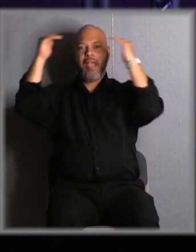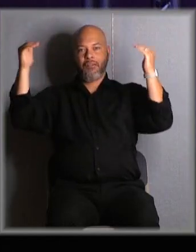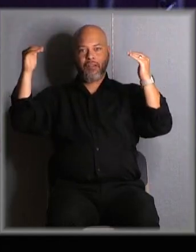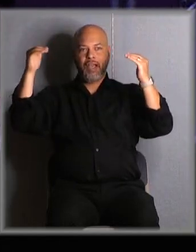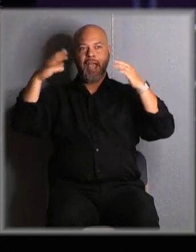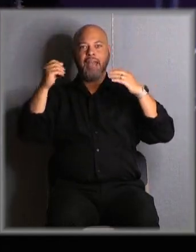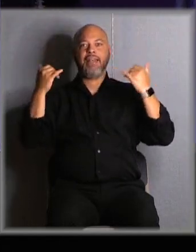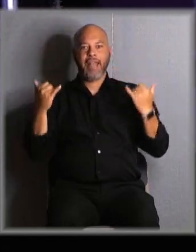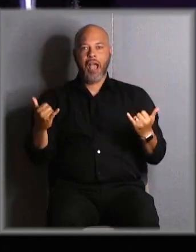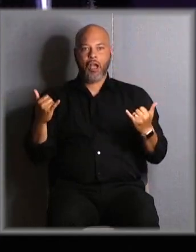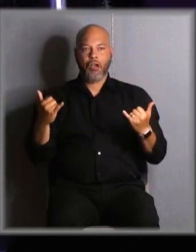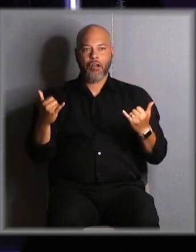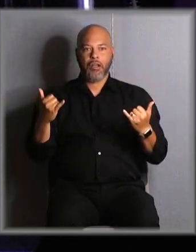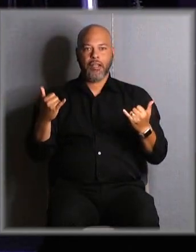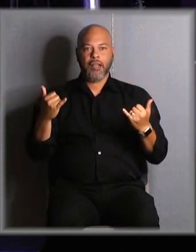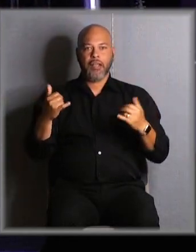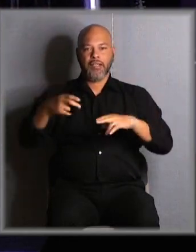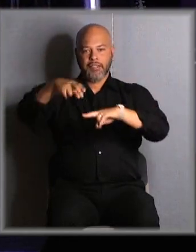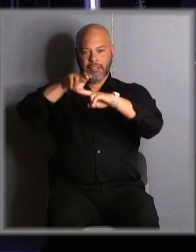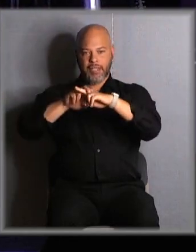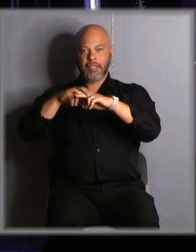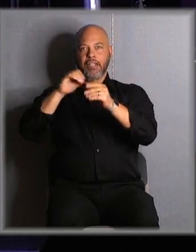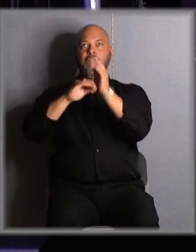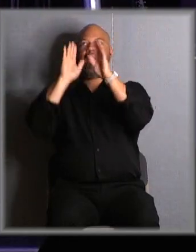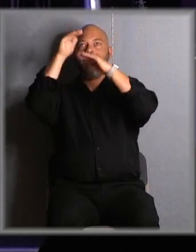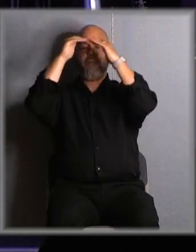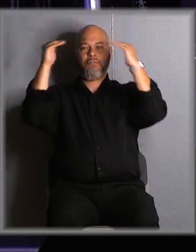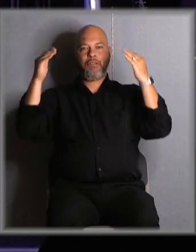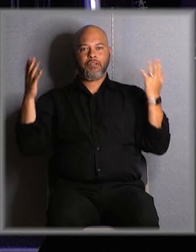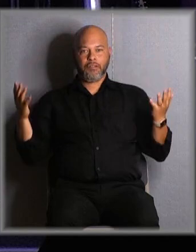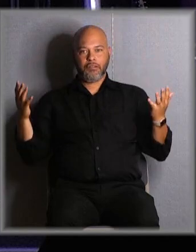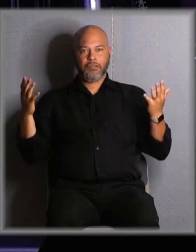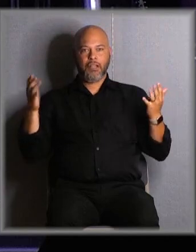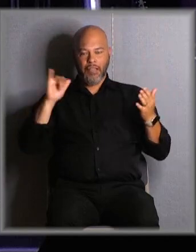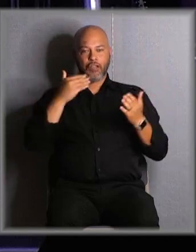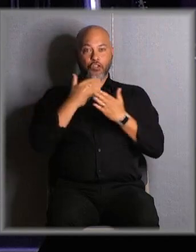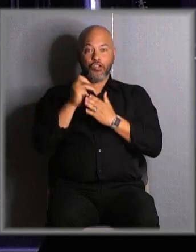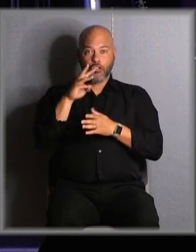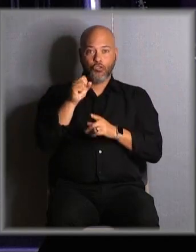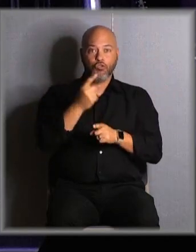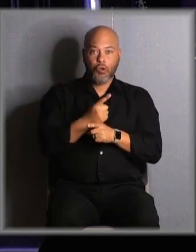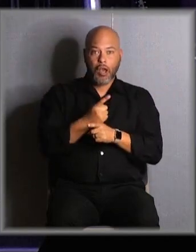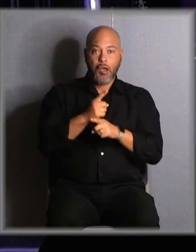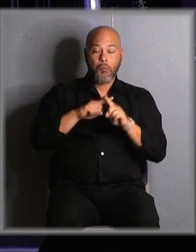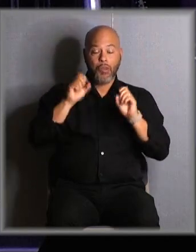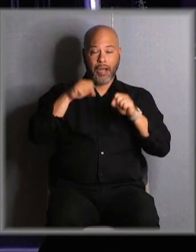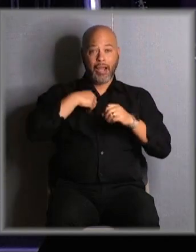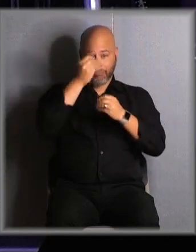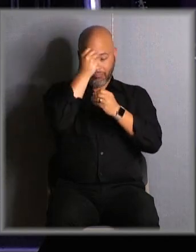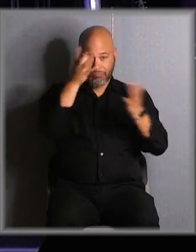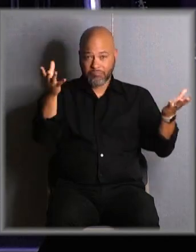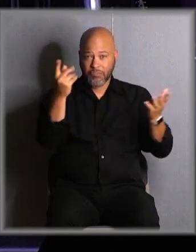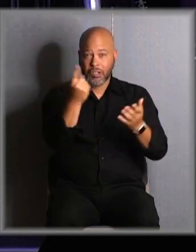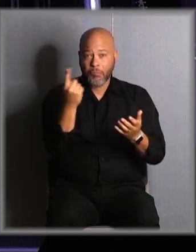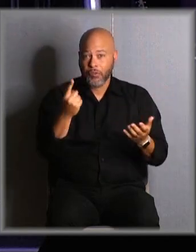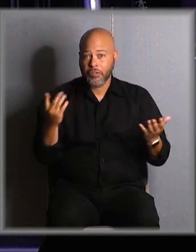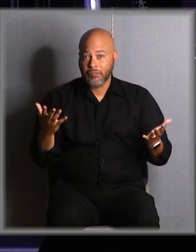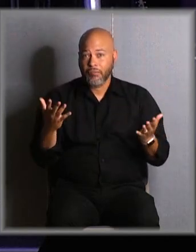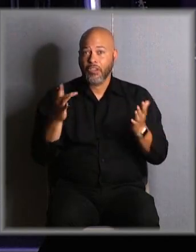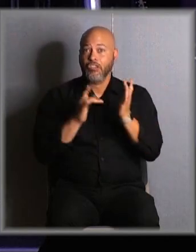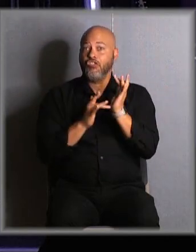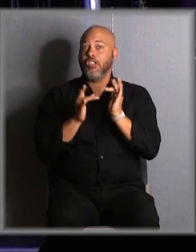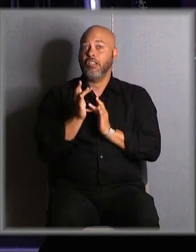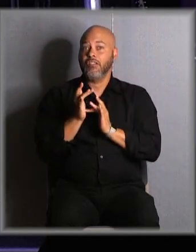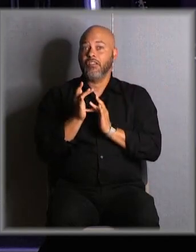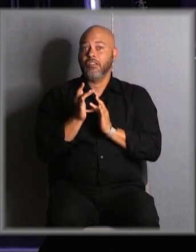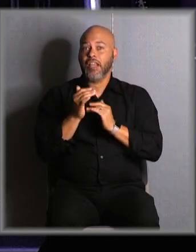he's sitting at the right hand of the Father. That's good news, isn't it? But can I tell you something? Jesus had